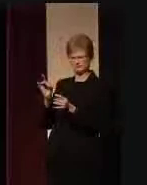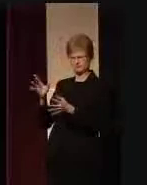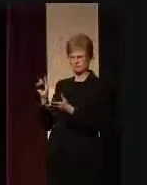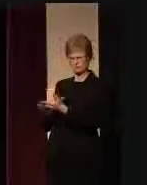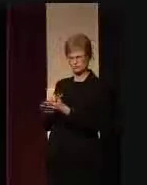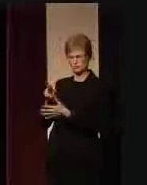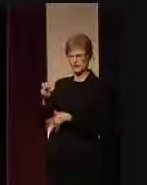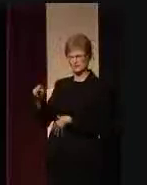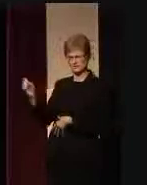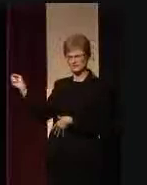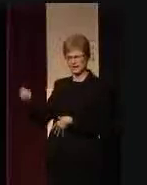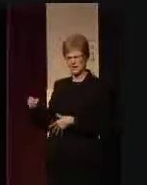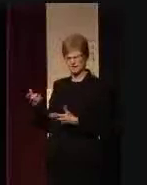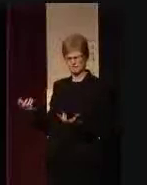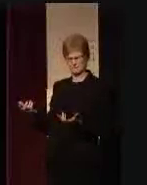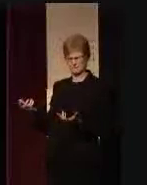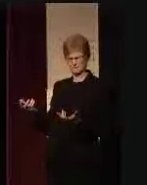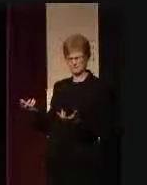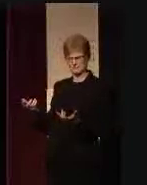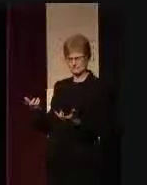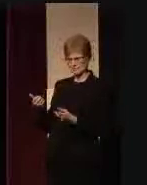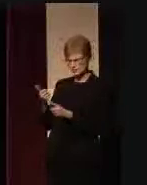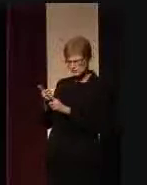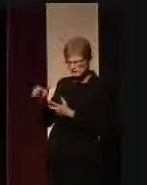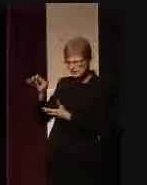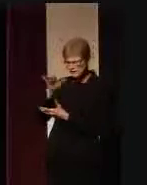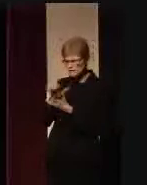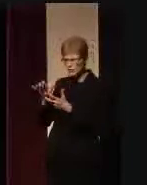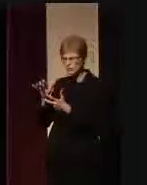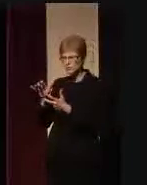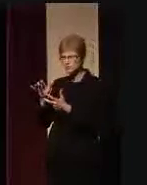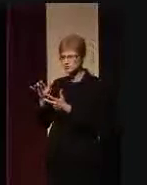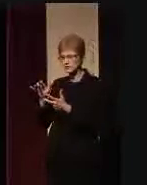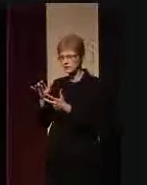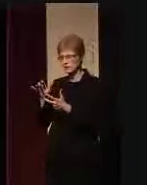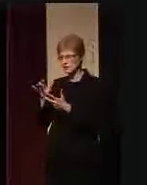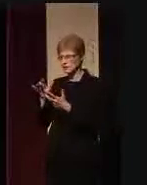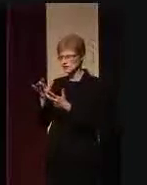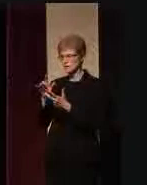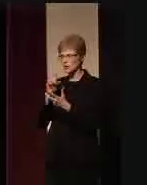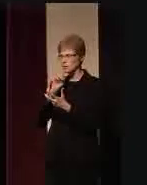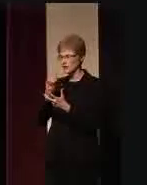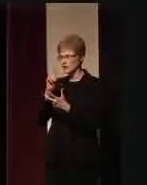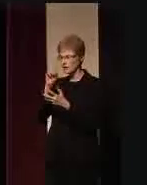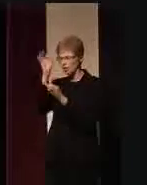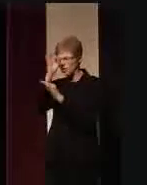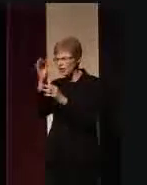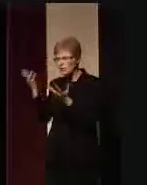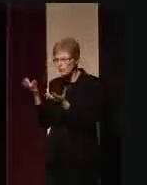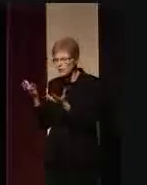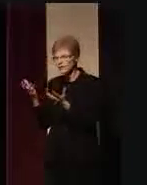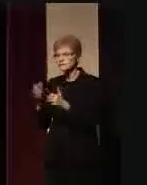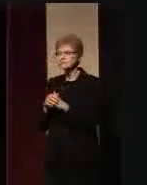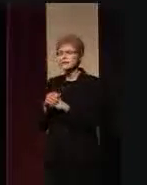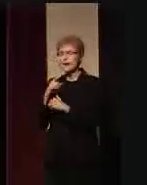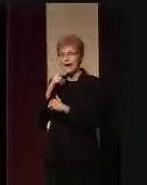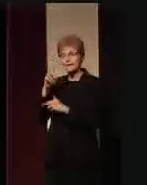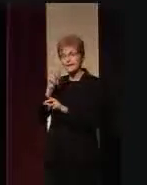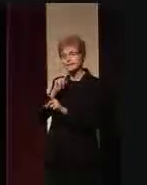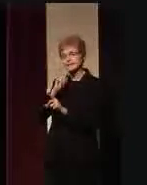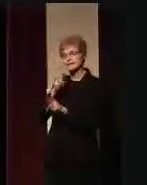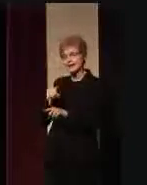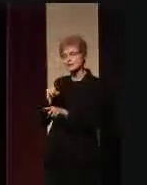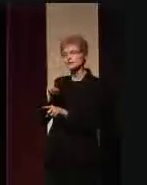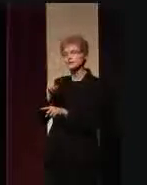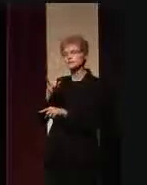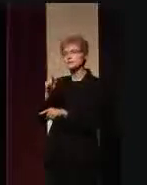so, you know, is he just confused? Is he self-deluded? You know, what's going on here? I think the answer is implicit racial